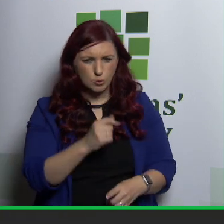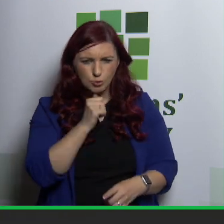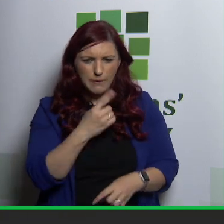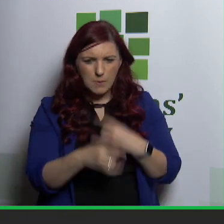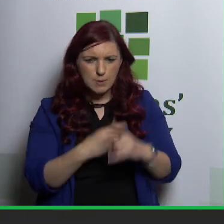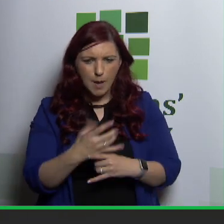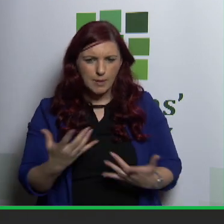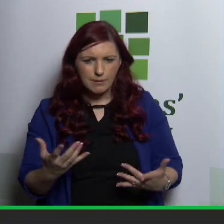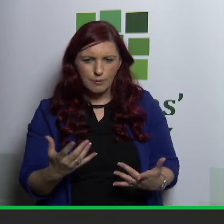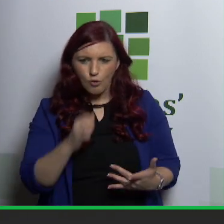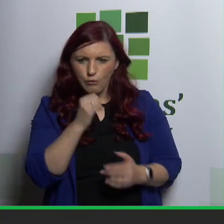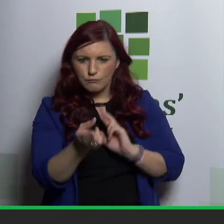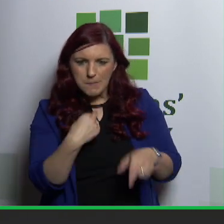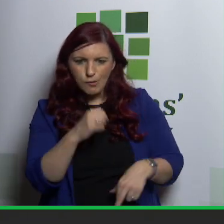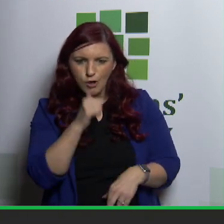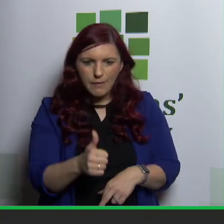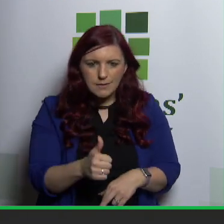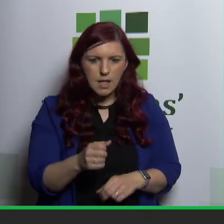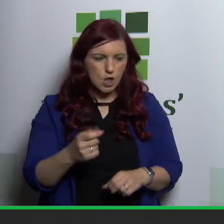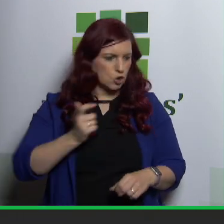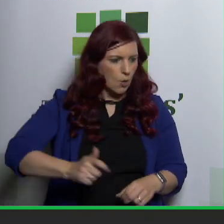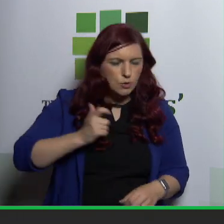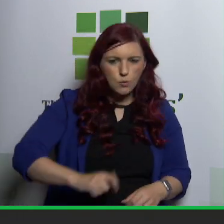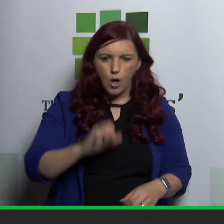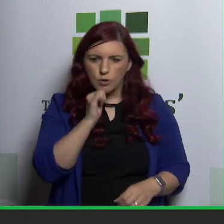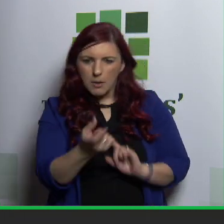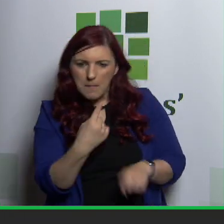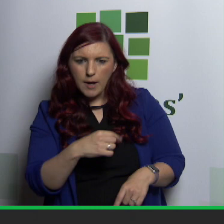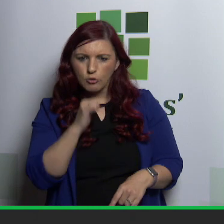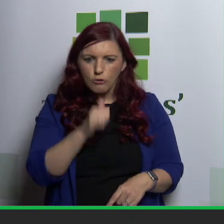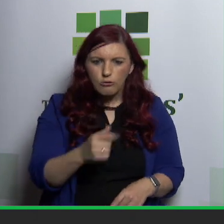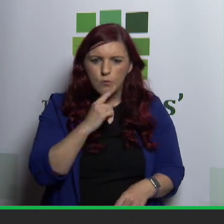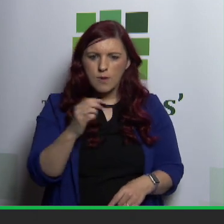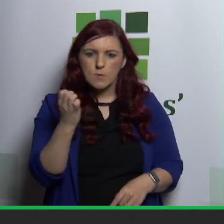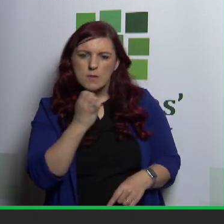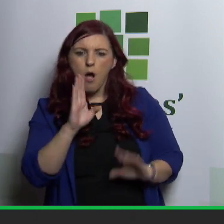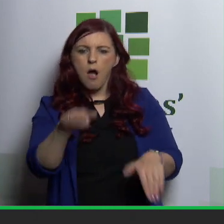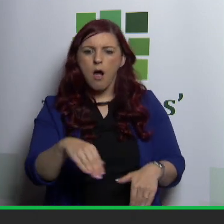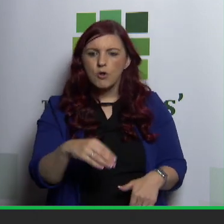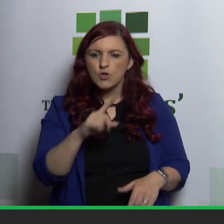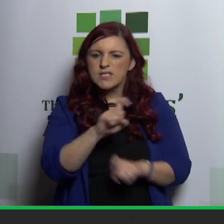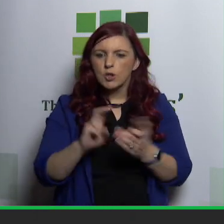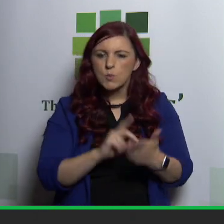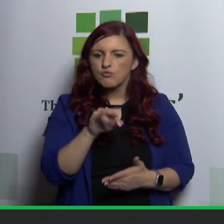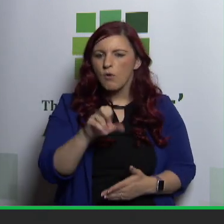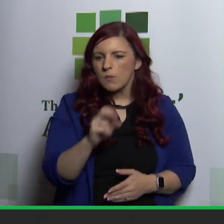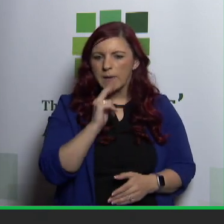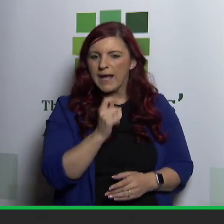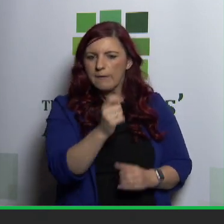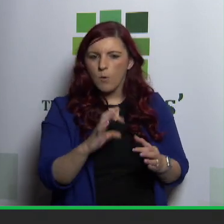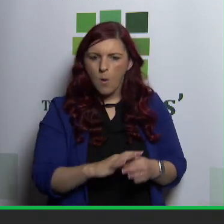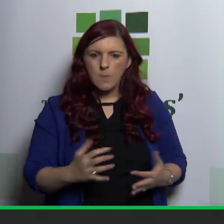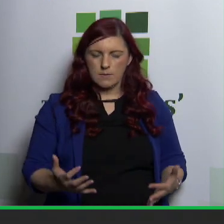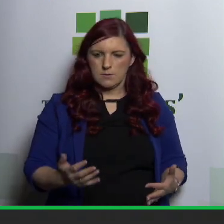coming saying back to us, no, social workers aren't sending you up there. And their excuse was, yeah, we went drug free, so because we went drug